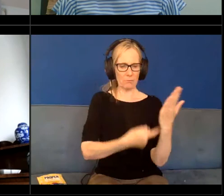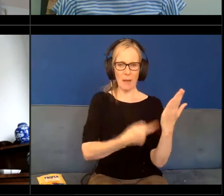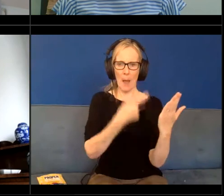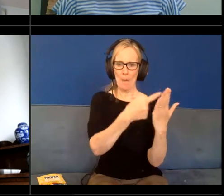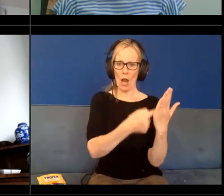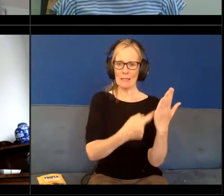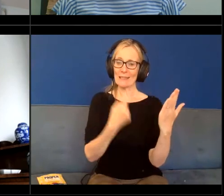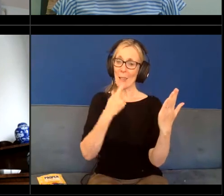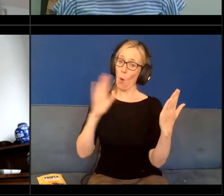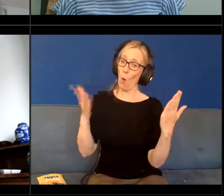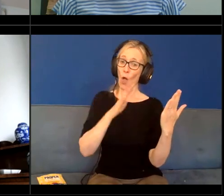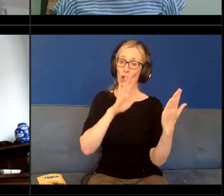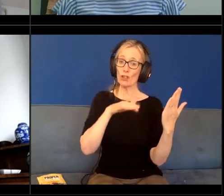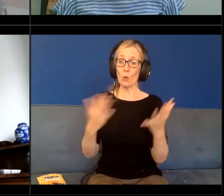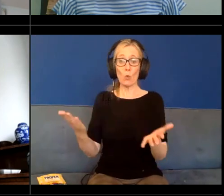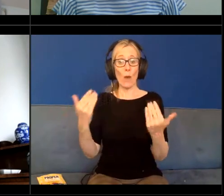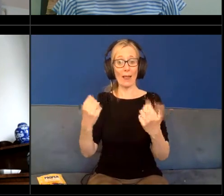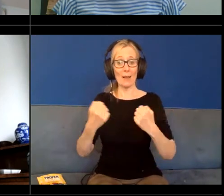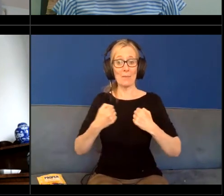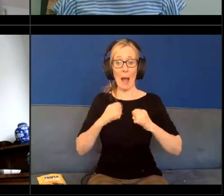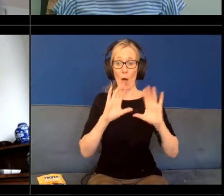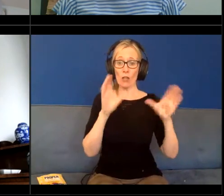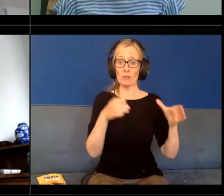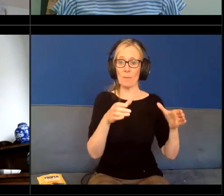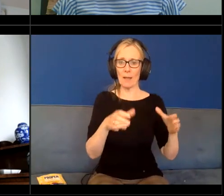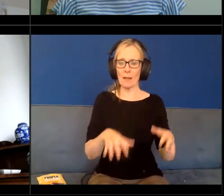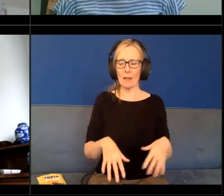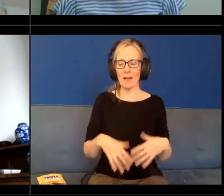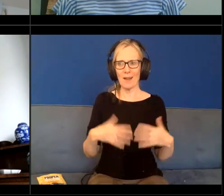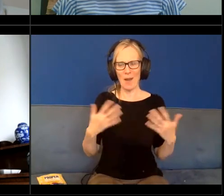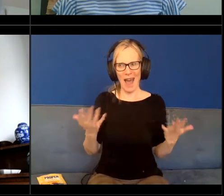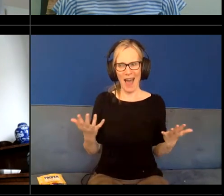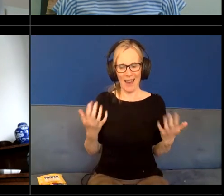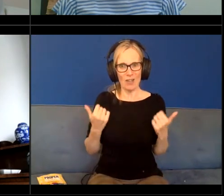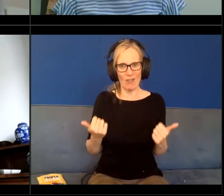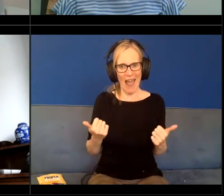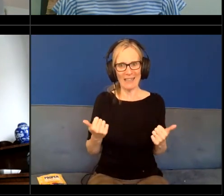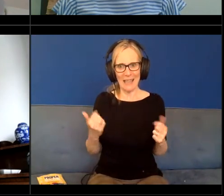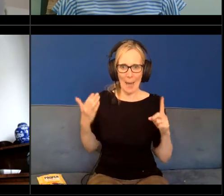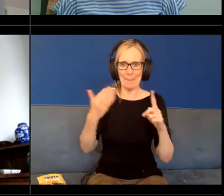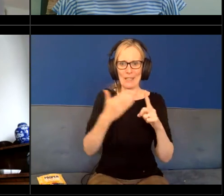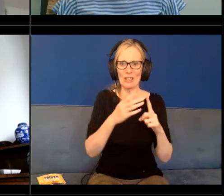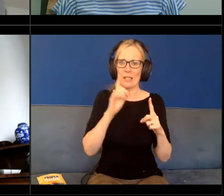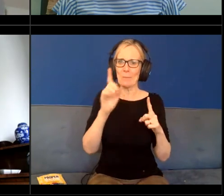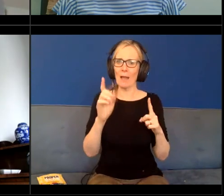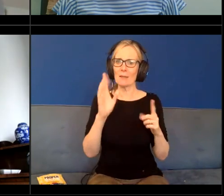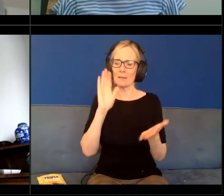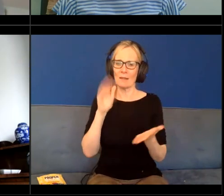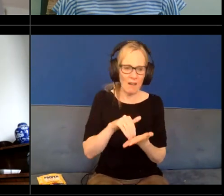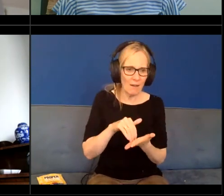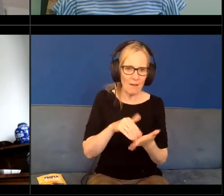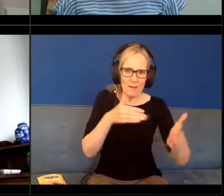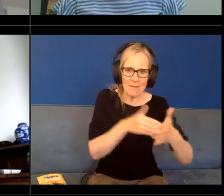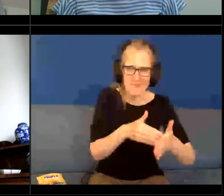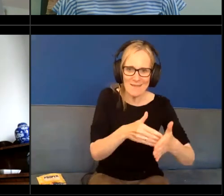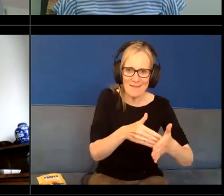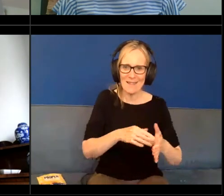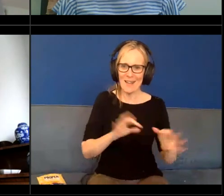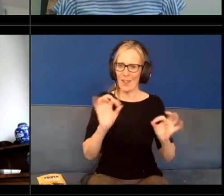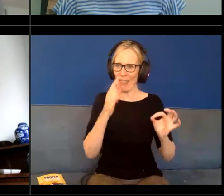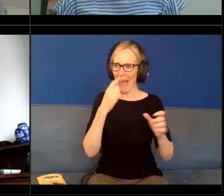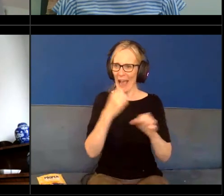at our ensembles. Well, that's a fantastic ambition, but if when they get there they can't get through the door or there's nothing that they can physically